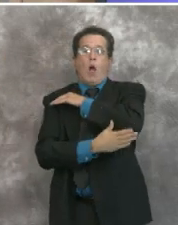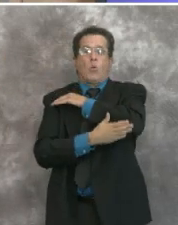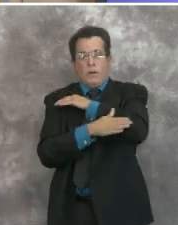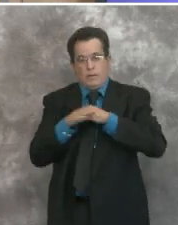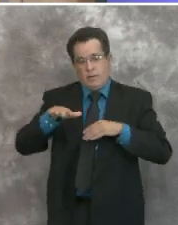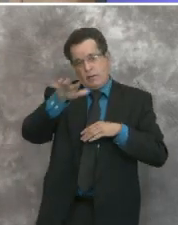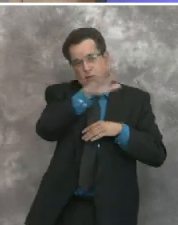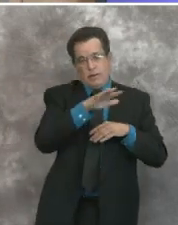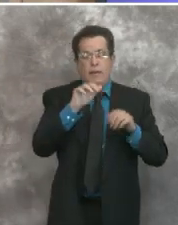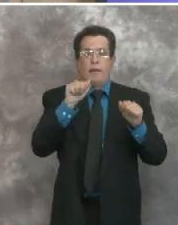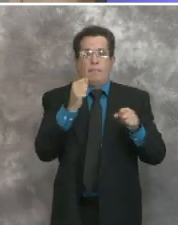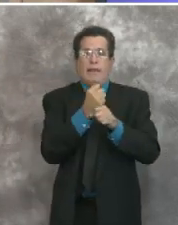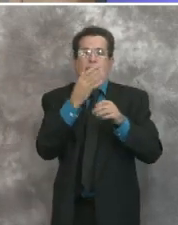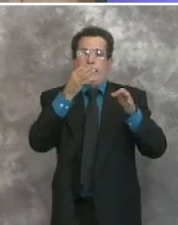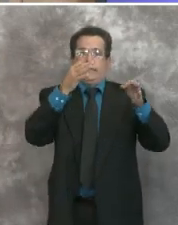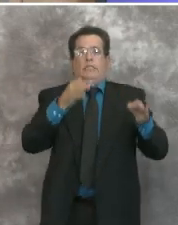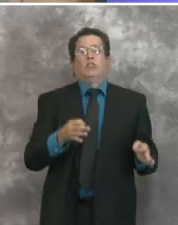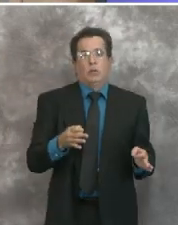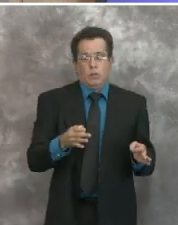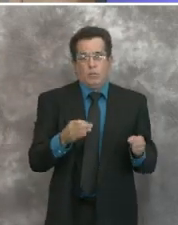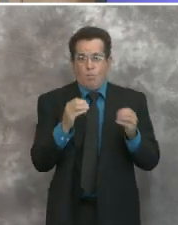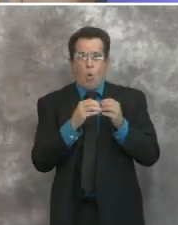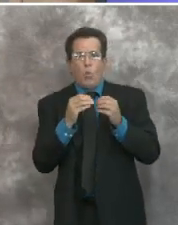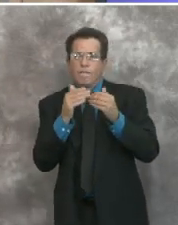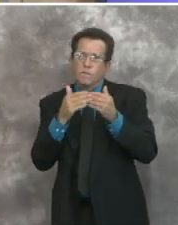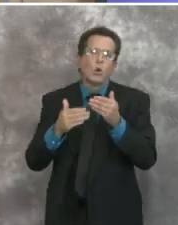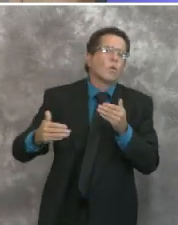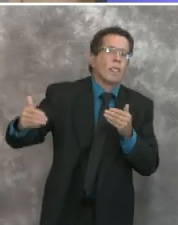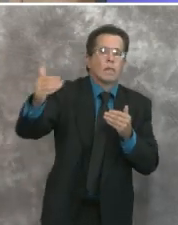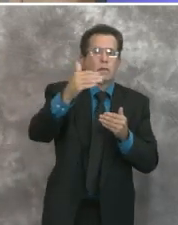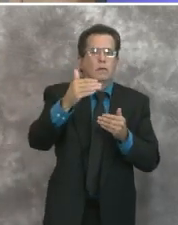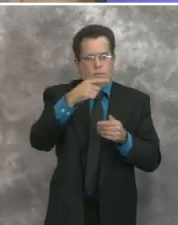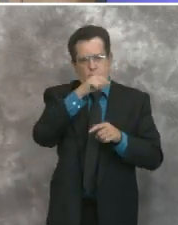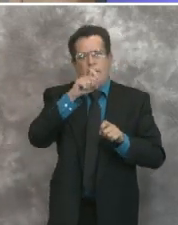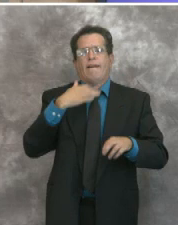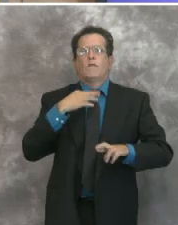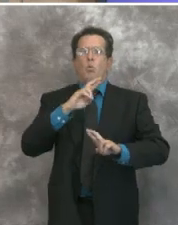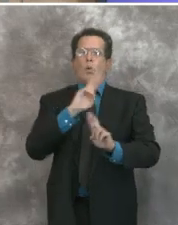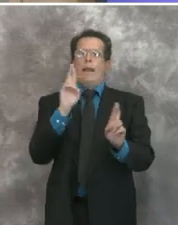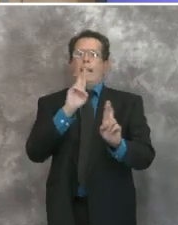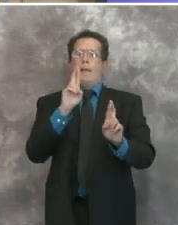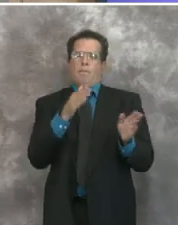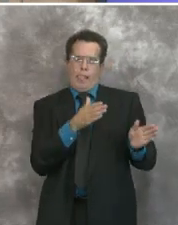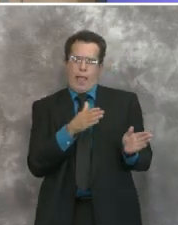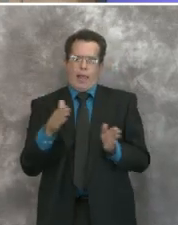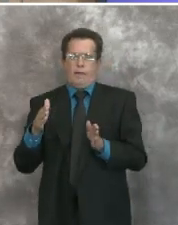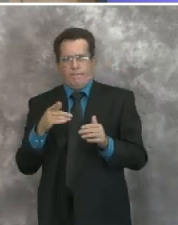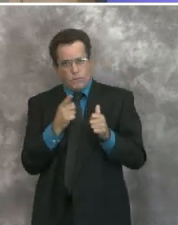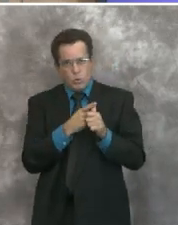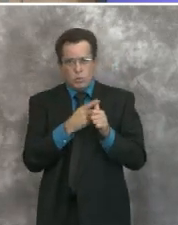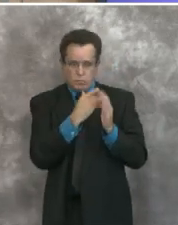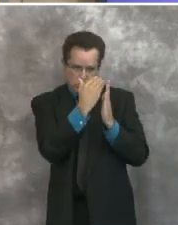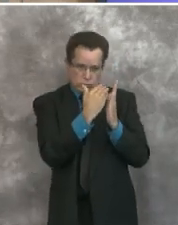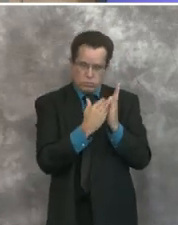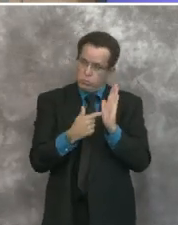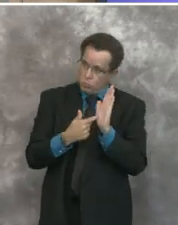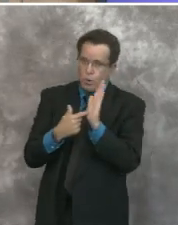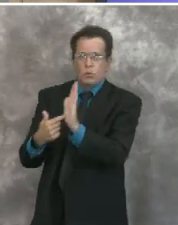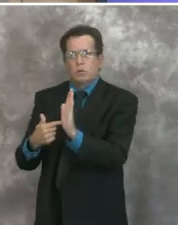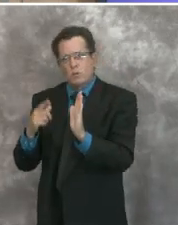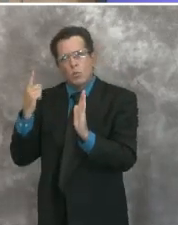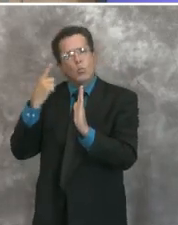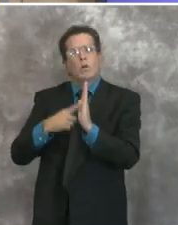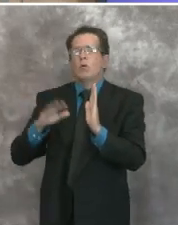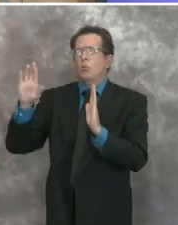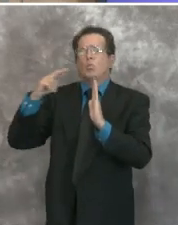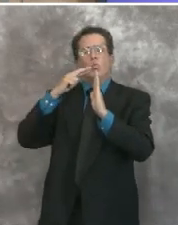a decision to move a little further than that based on preparing a readiness plan. We expect to get the guidance on what goes into that, the parameters around